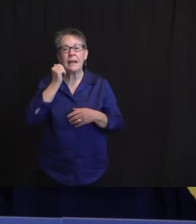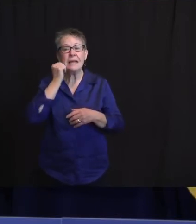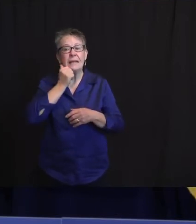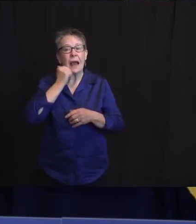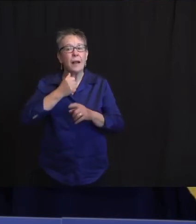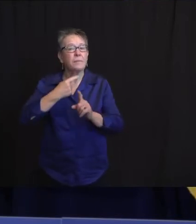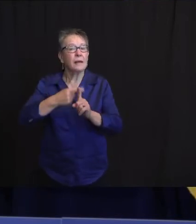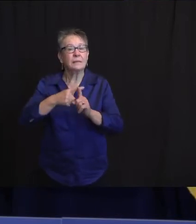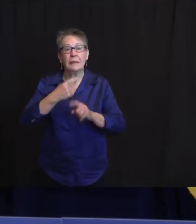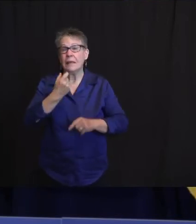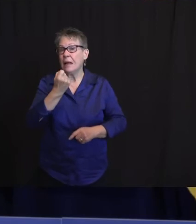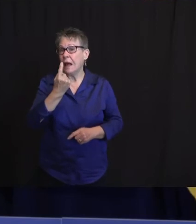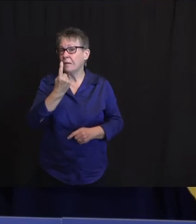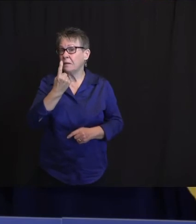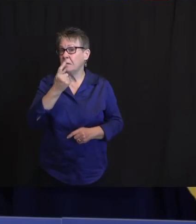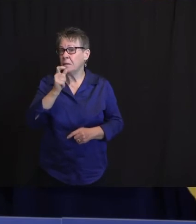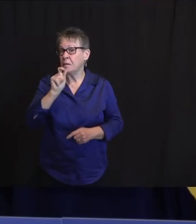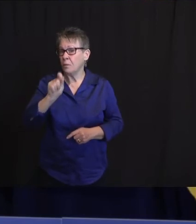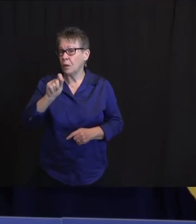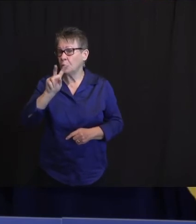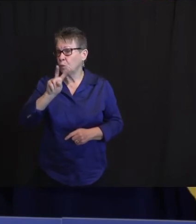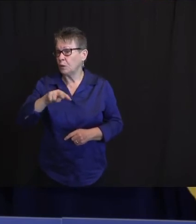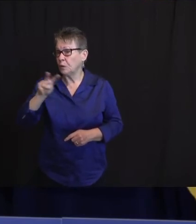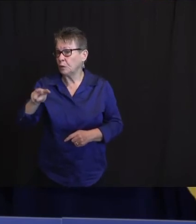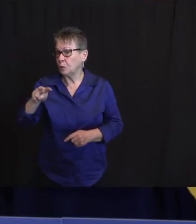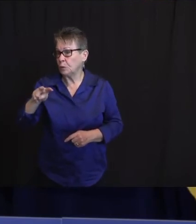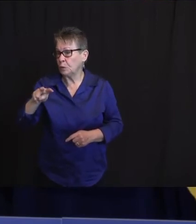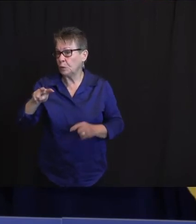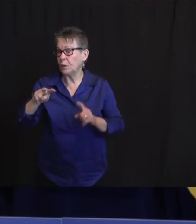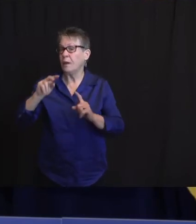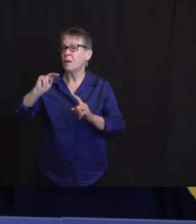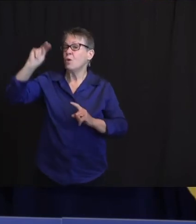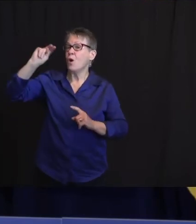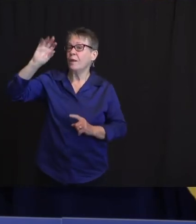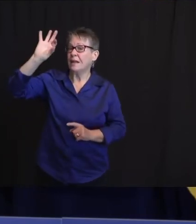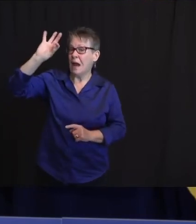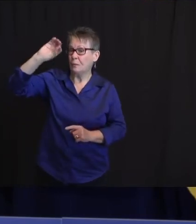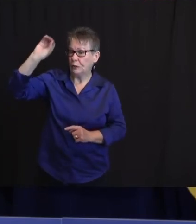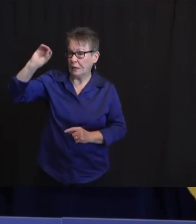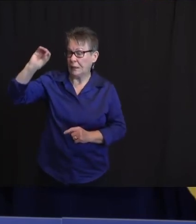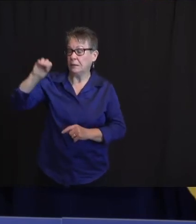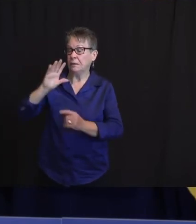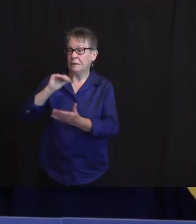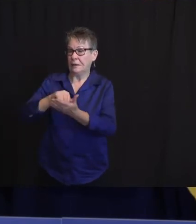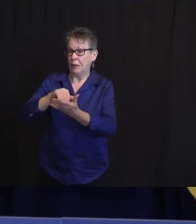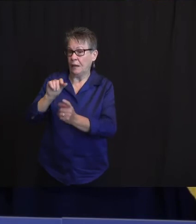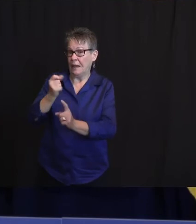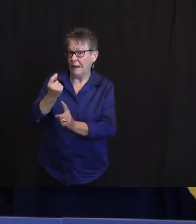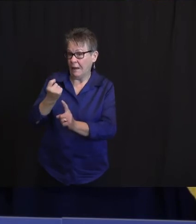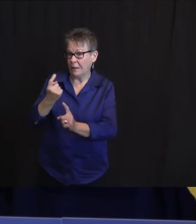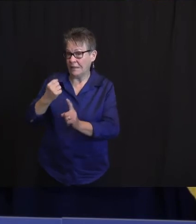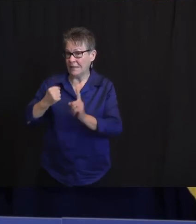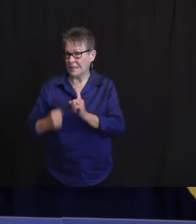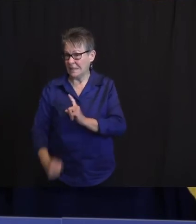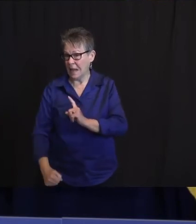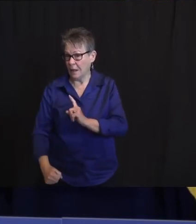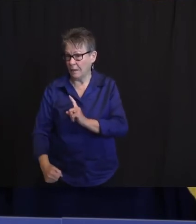state 9.69%, the central part of the state 11.66%, and the southern part of the state